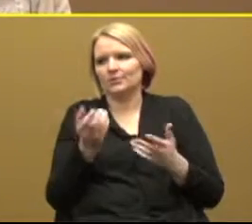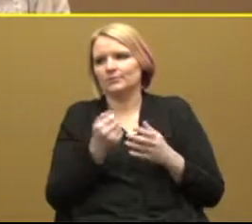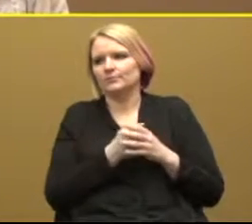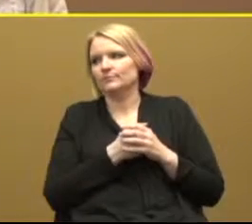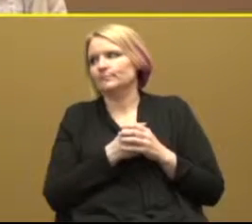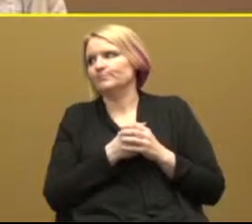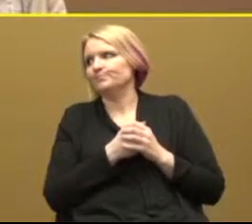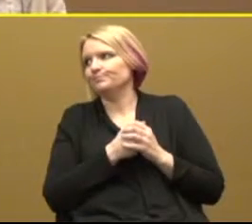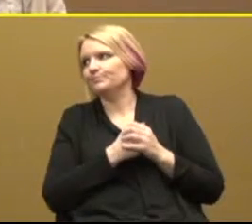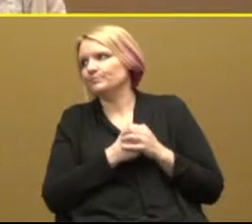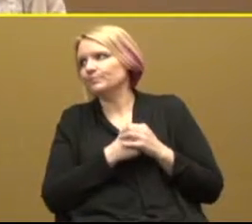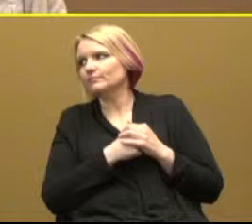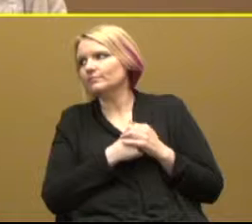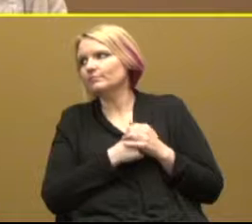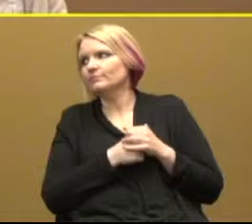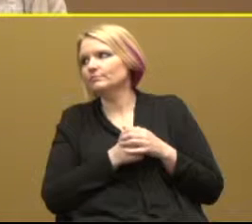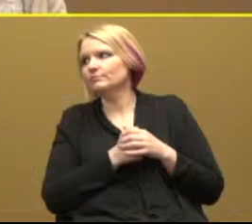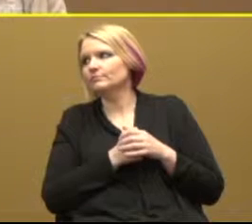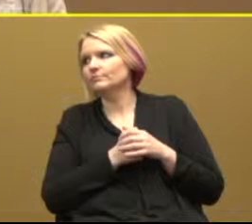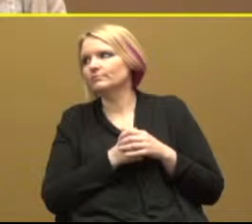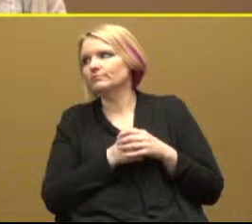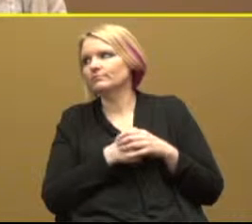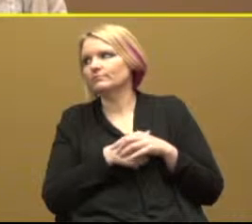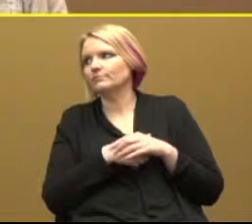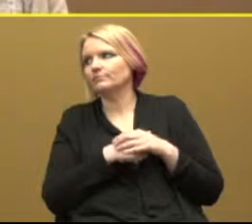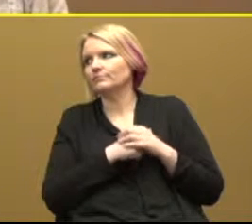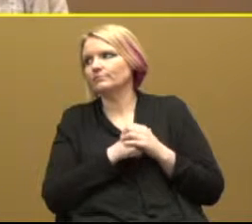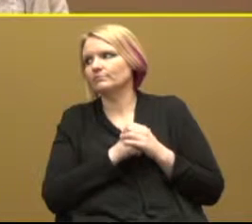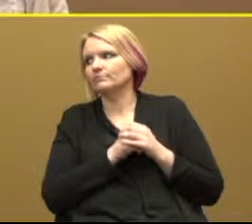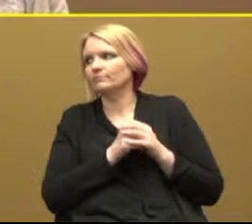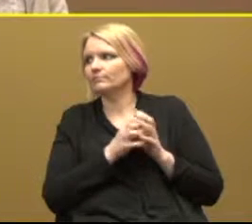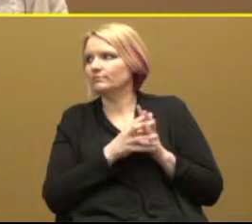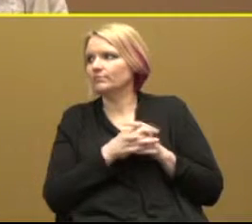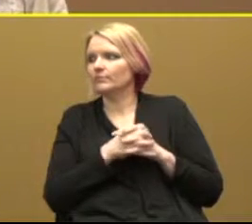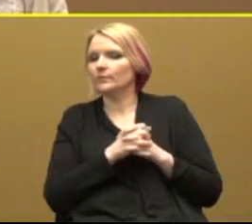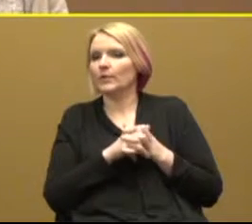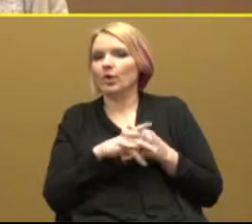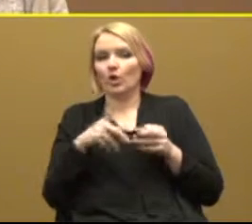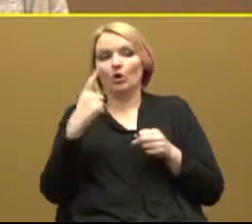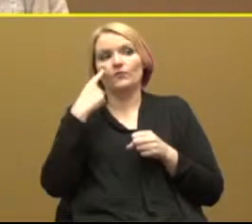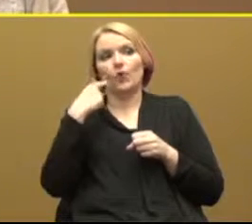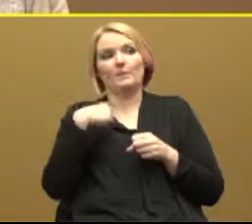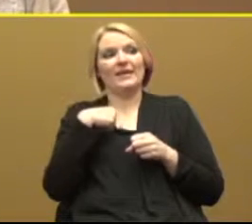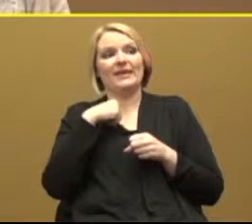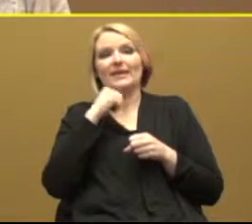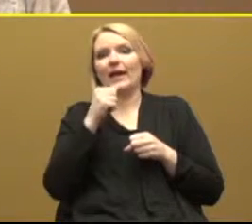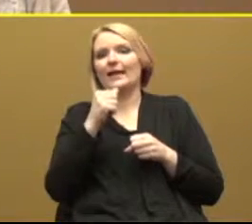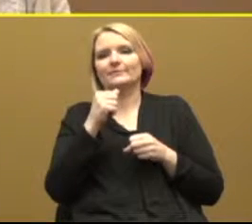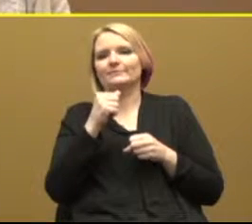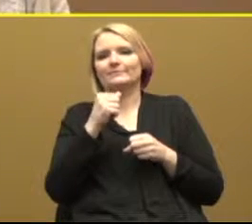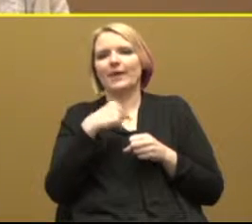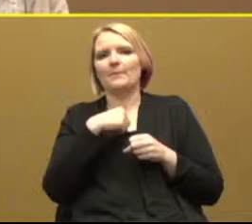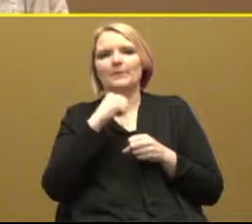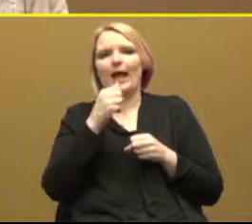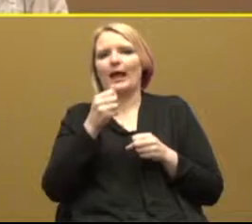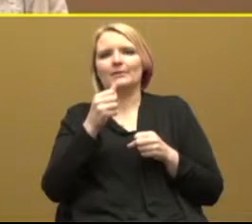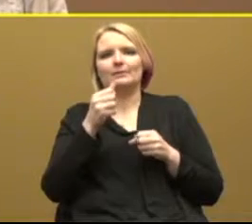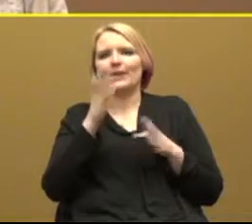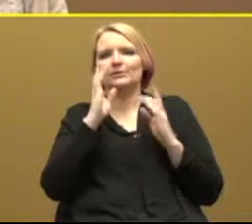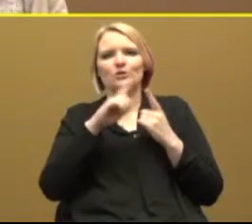But yeah, for me, it's really not about the adults in my environment at